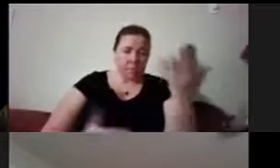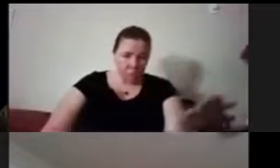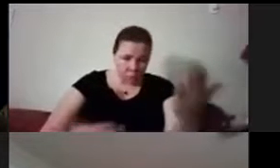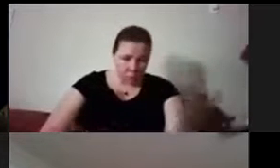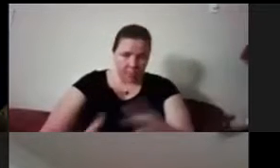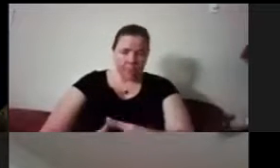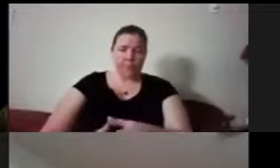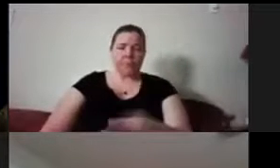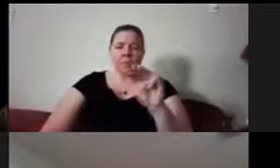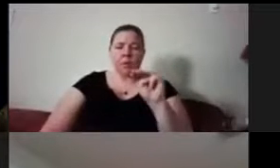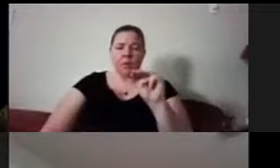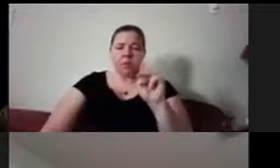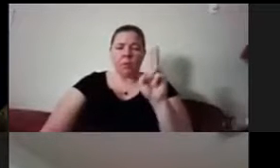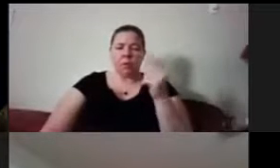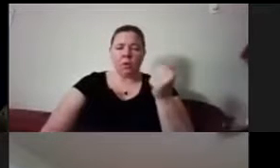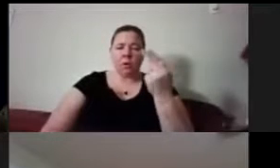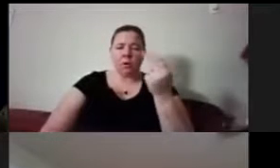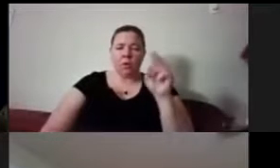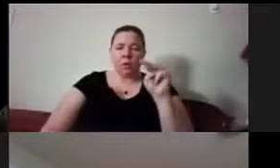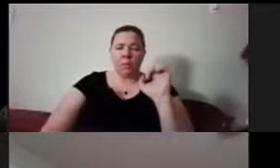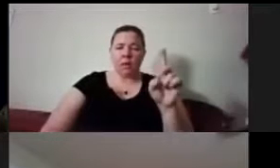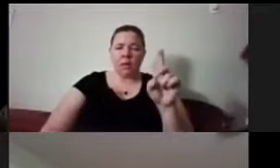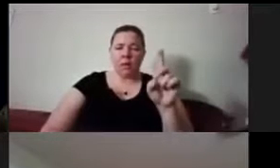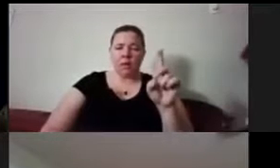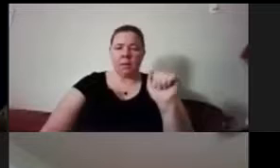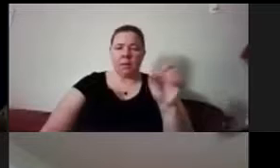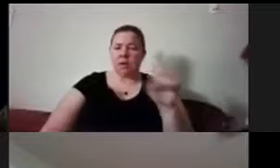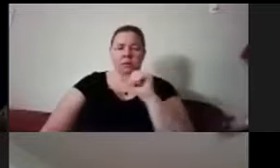Mohammed, Okay. welcome. You know, Onpassive is not,